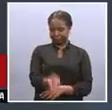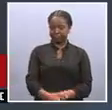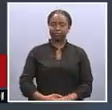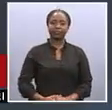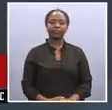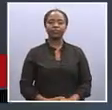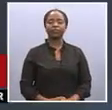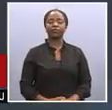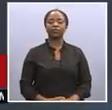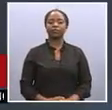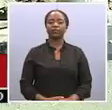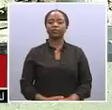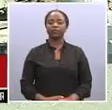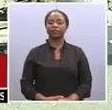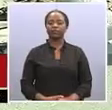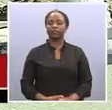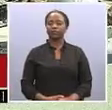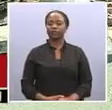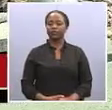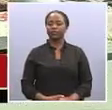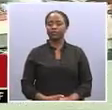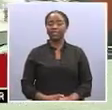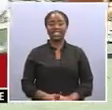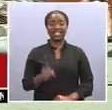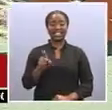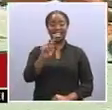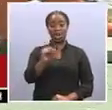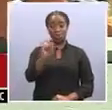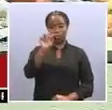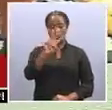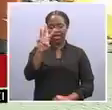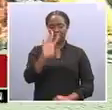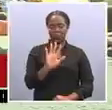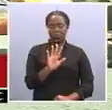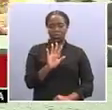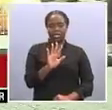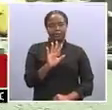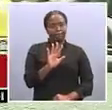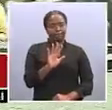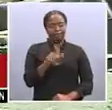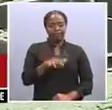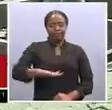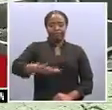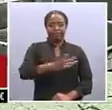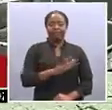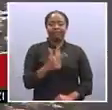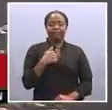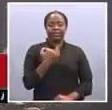this exclusive. The Northwest. It's a province recently placed under